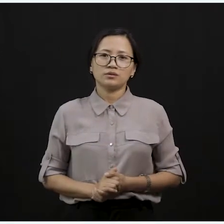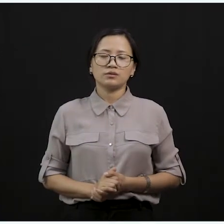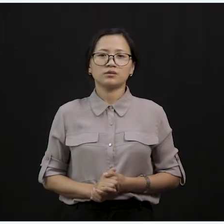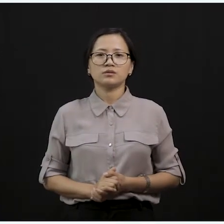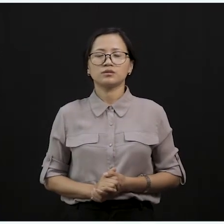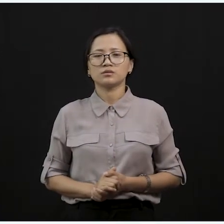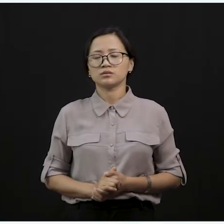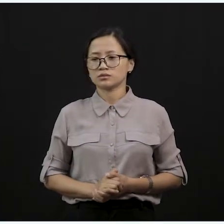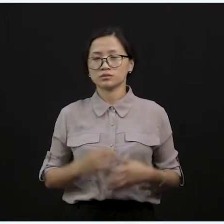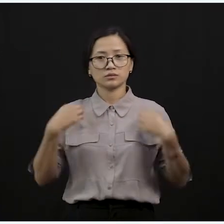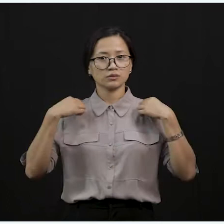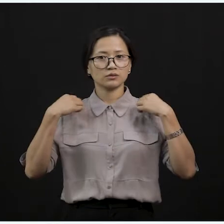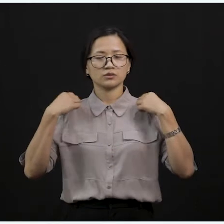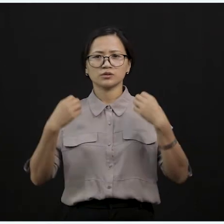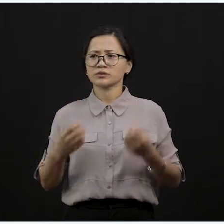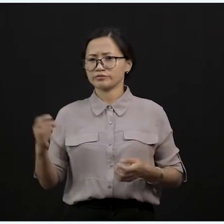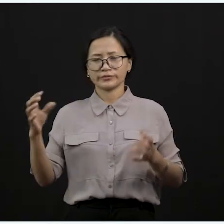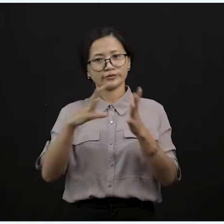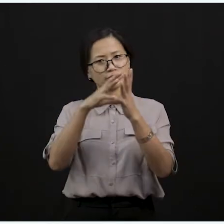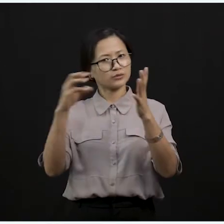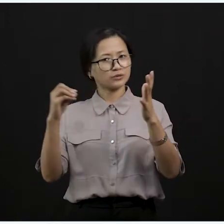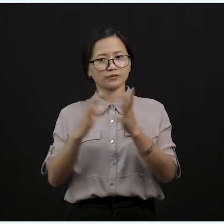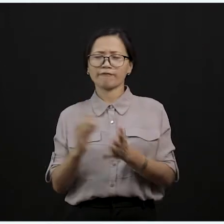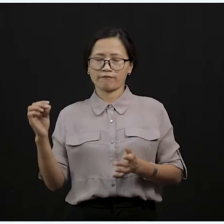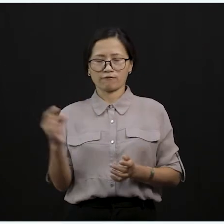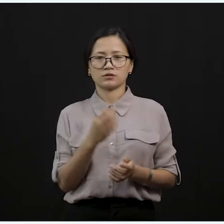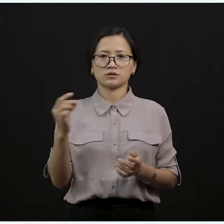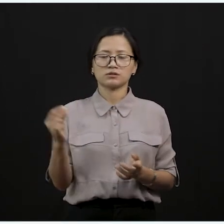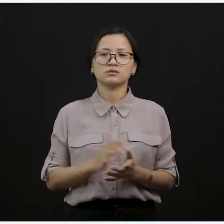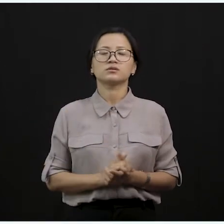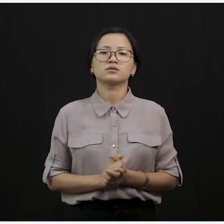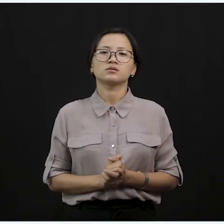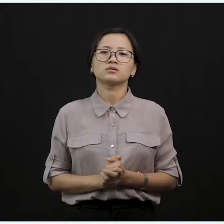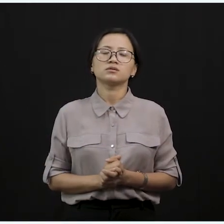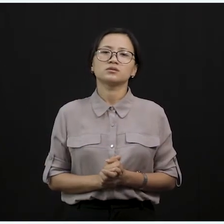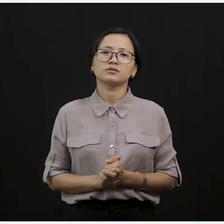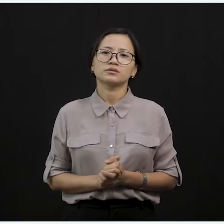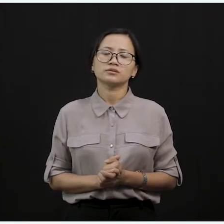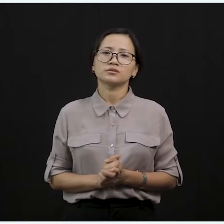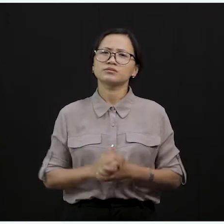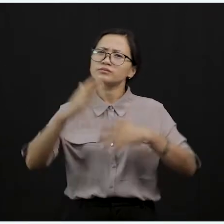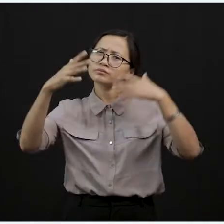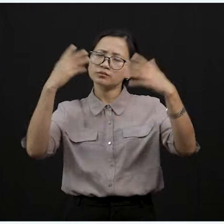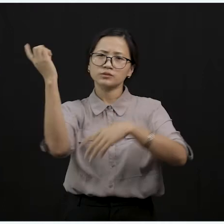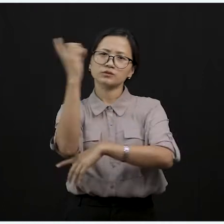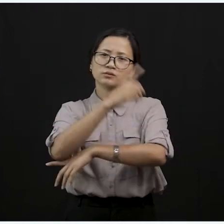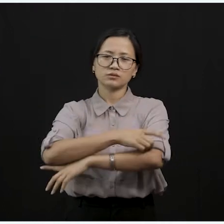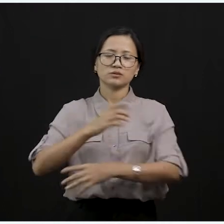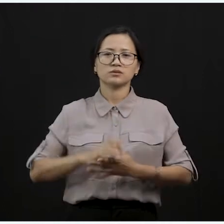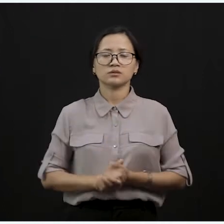uh, the clothes they dry faster, okay? Because during the windy day,